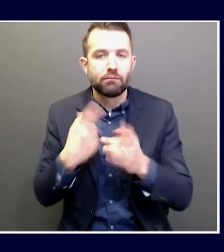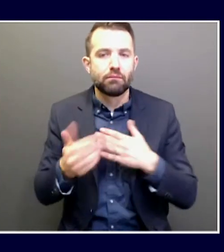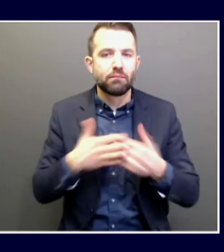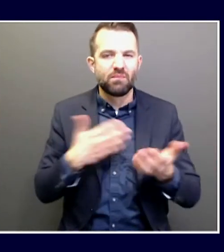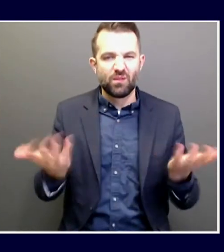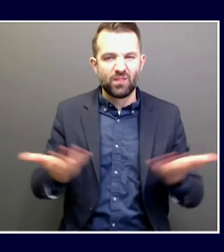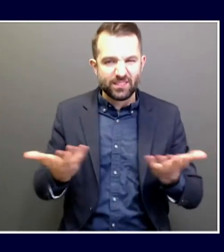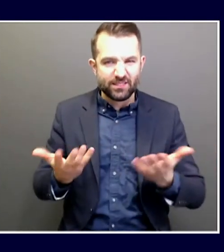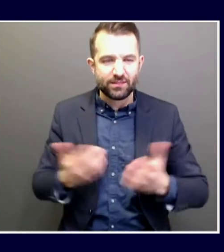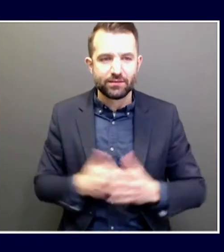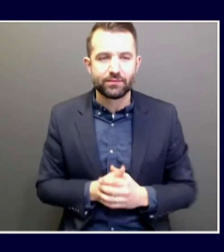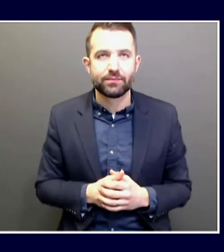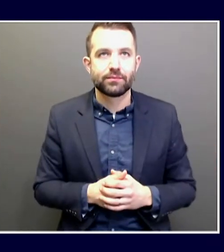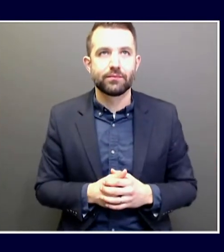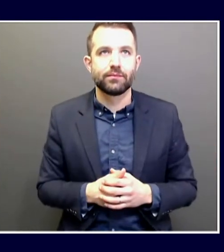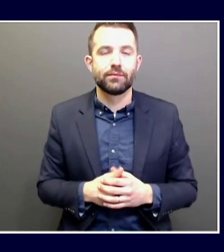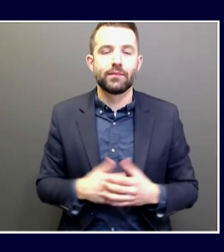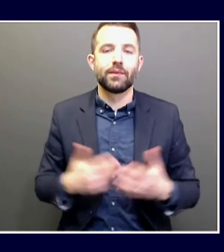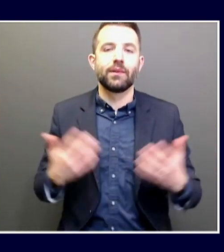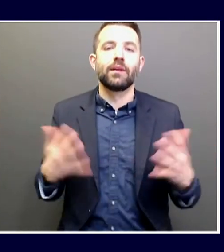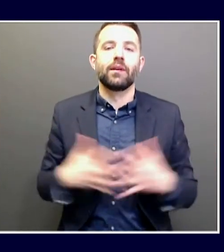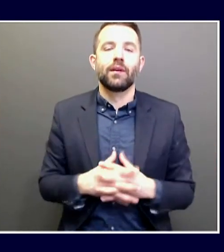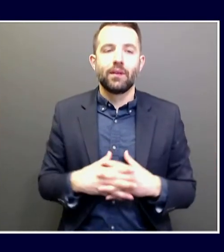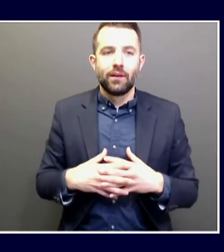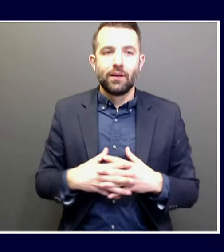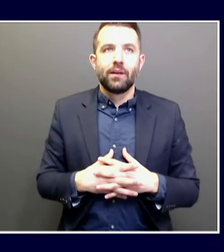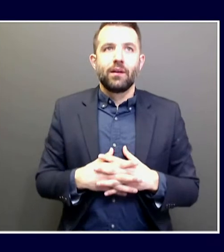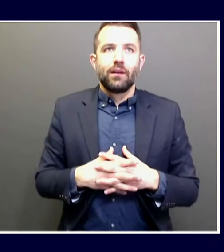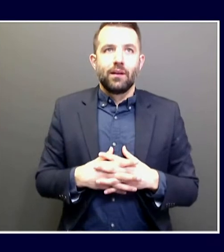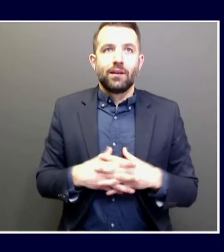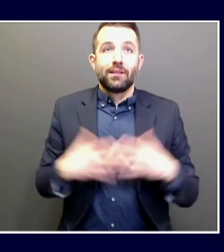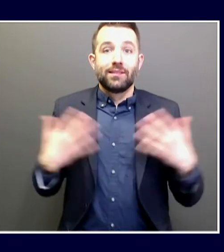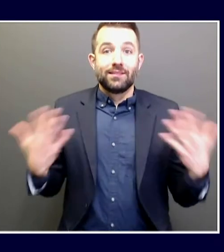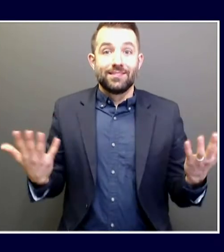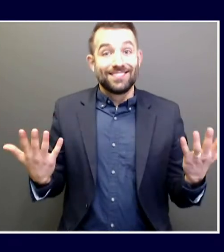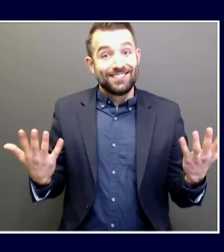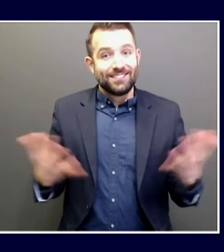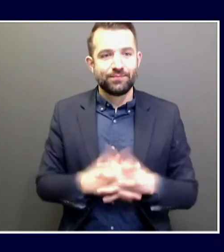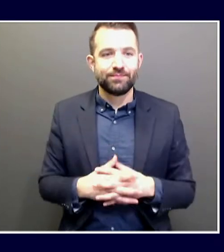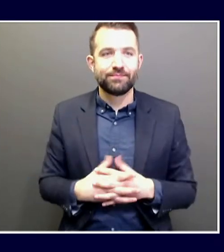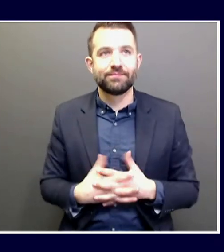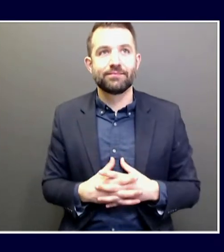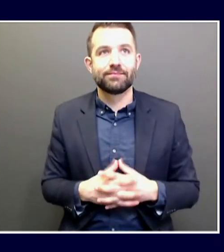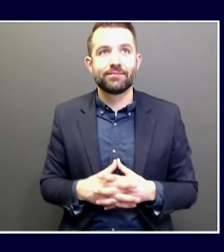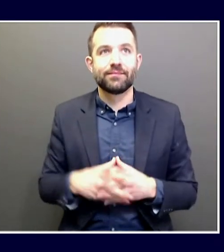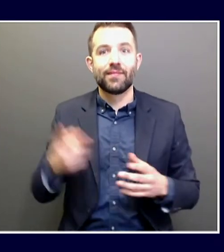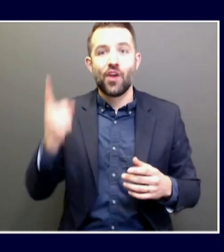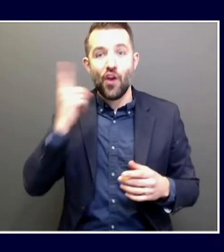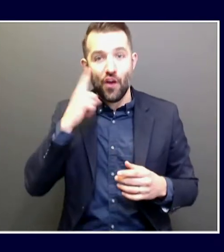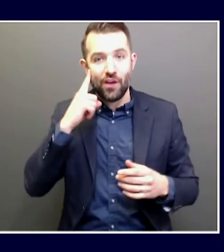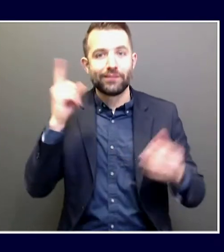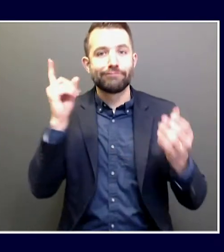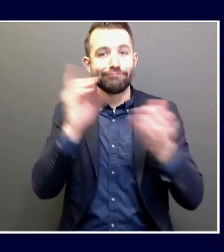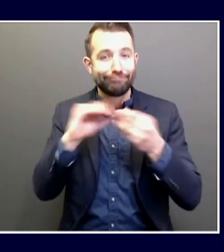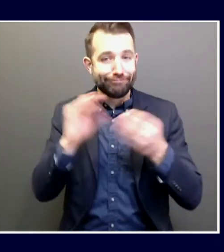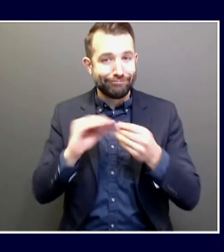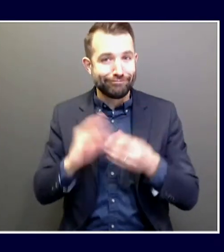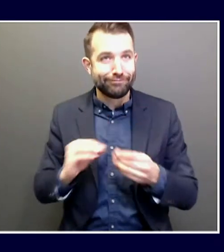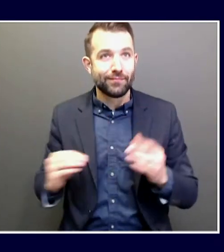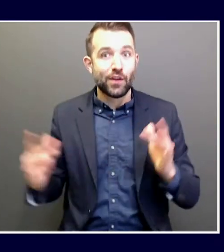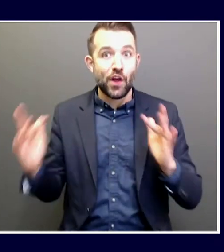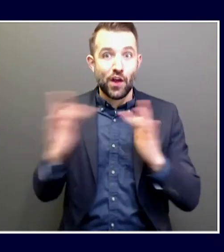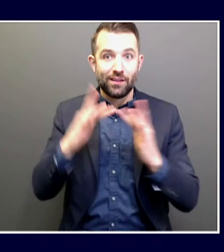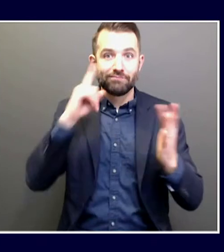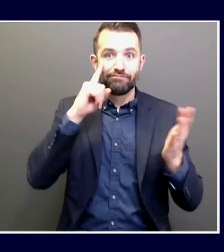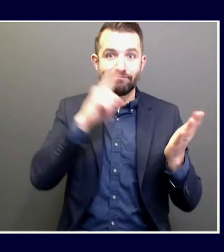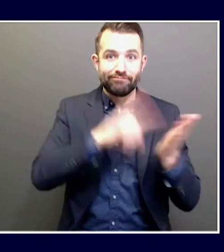So Megan, let me start by saying as you heard me mention at the top of the contact tracing piece in schools,